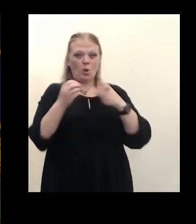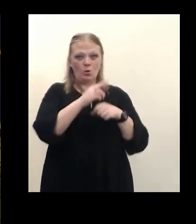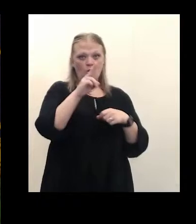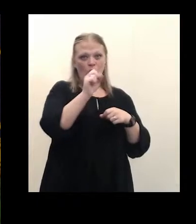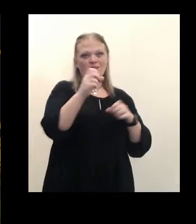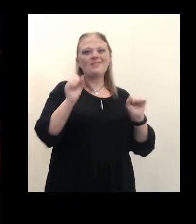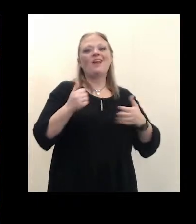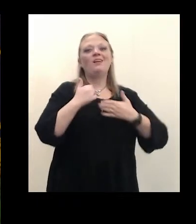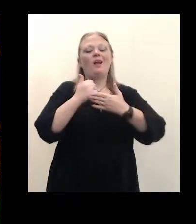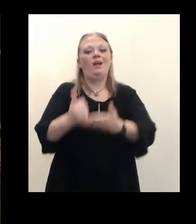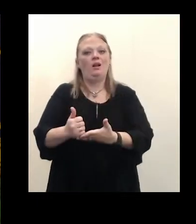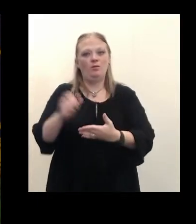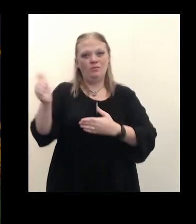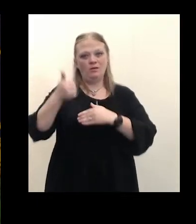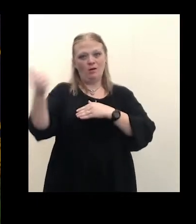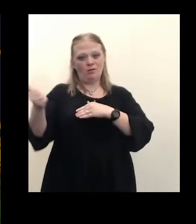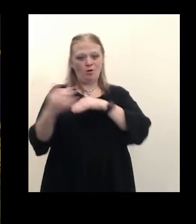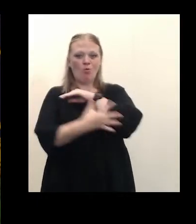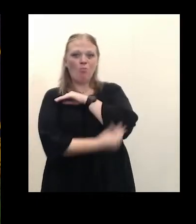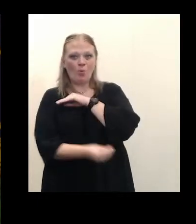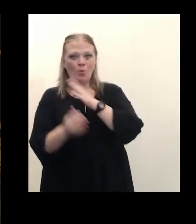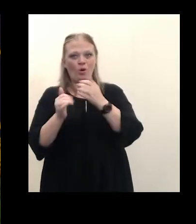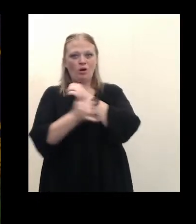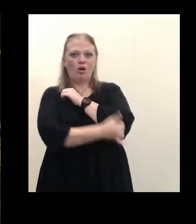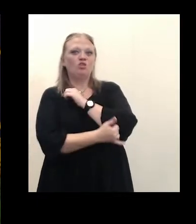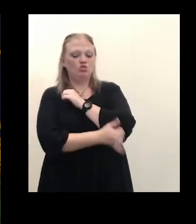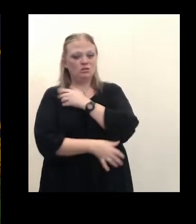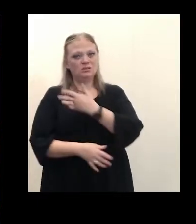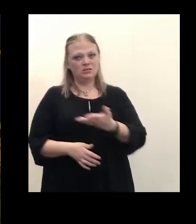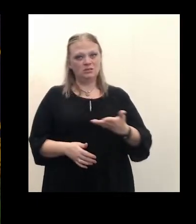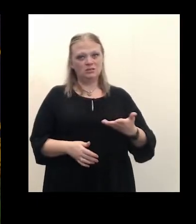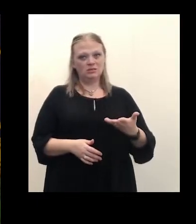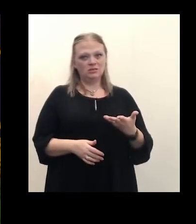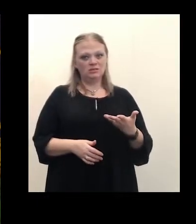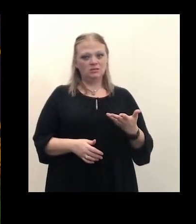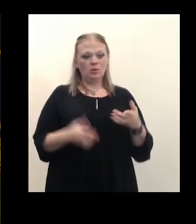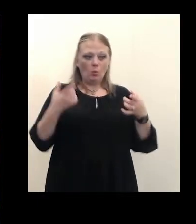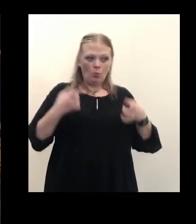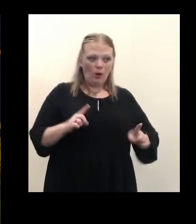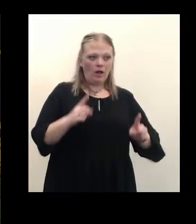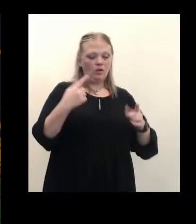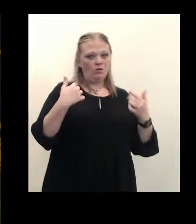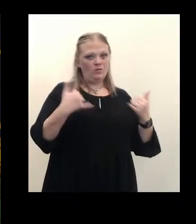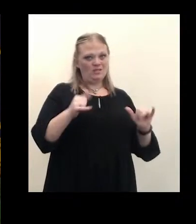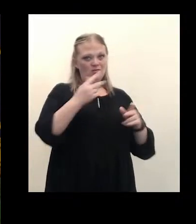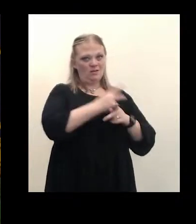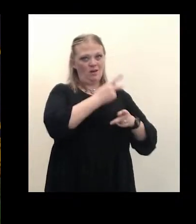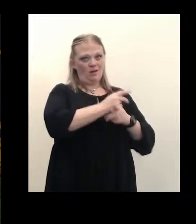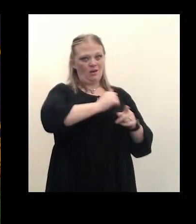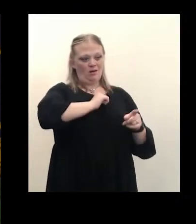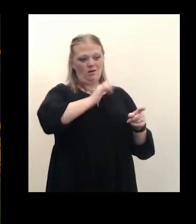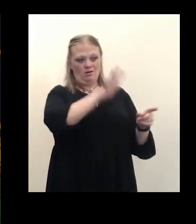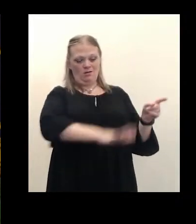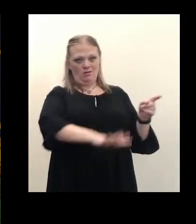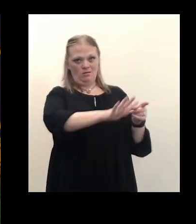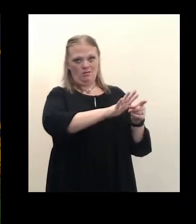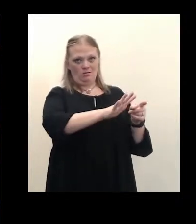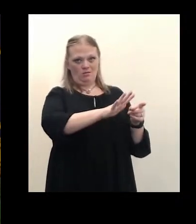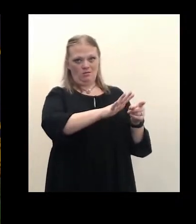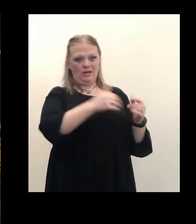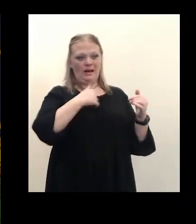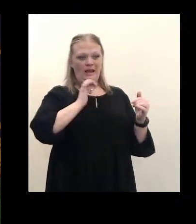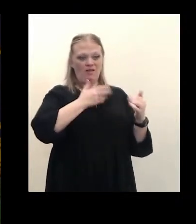these poor countries, and while we're still taking care of ourselves and getting our residents